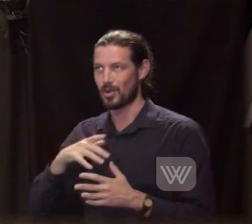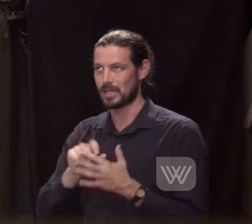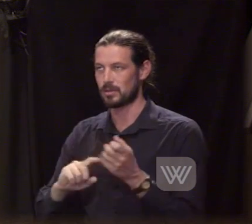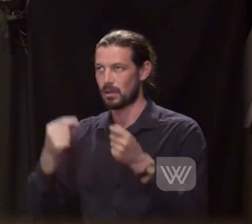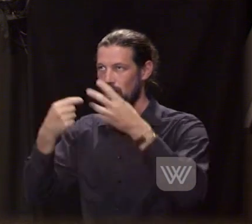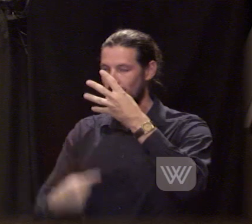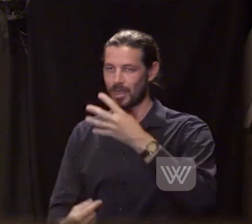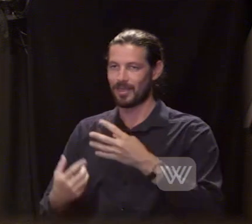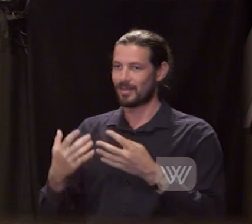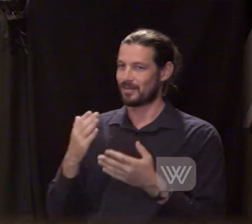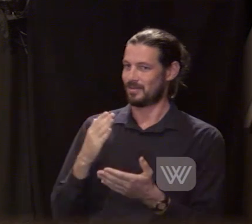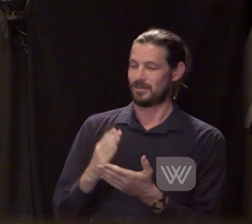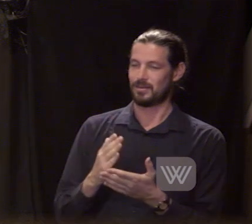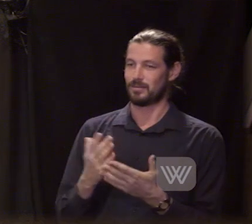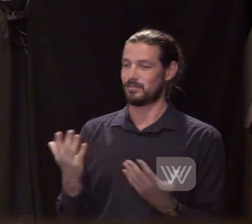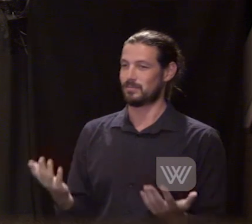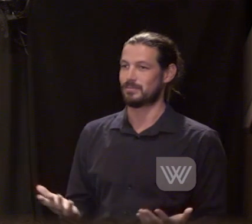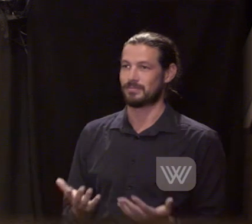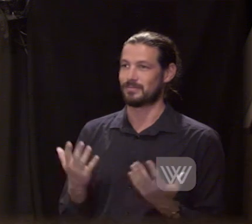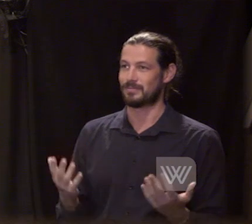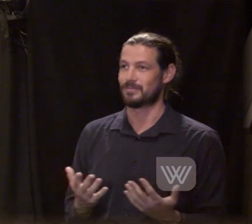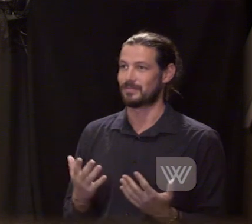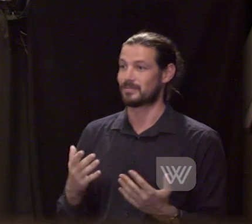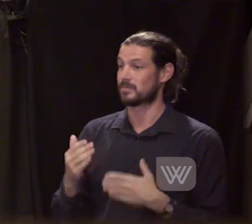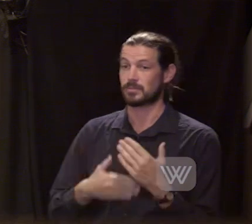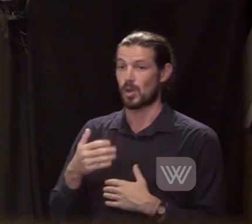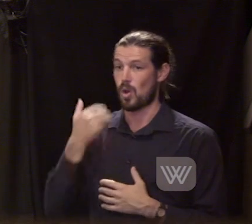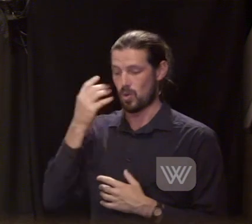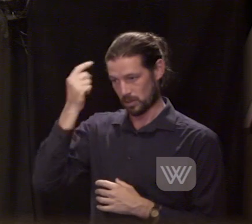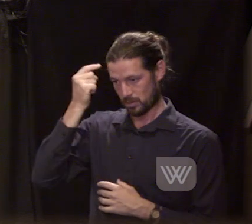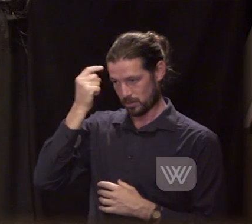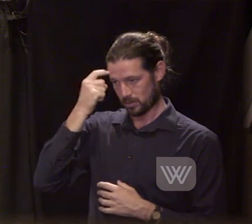a reprieve from it until you get out and you sleep for like 14 hours for a couple